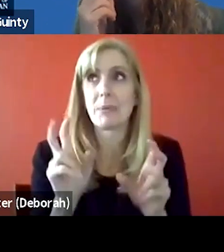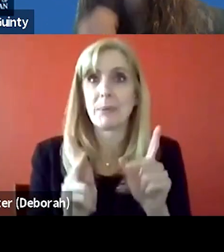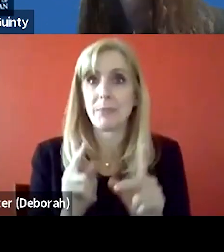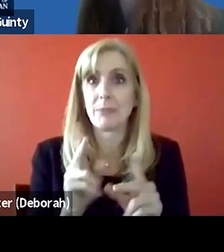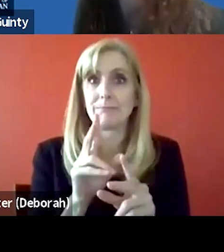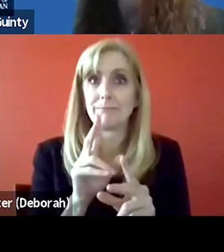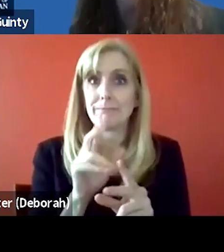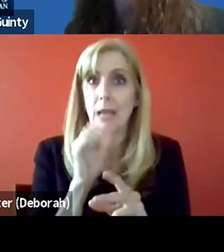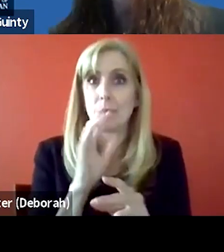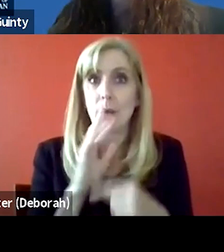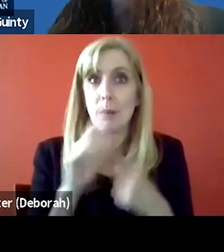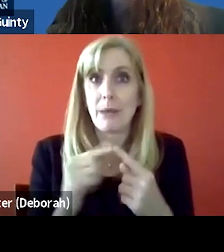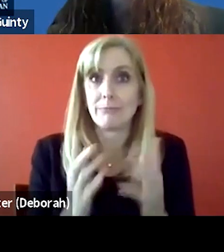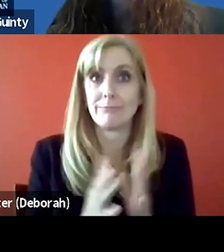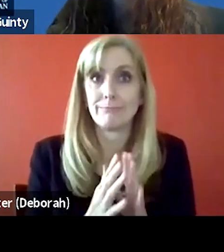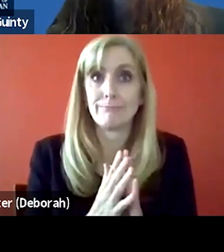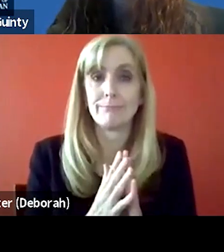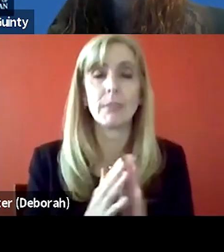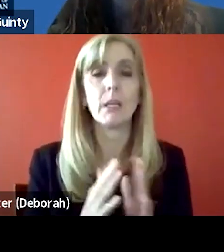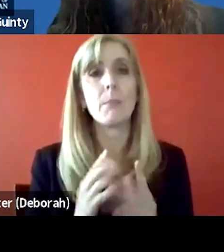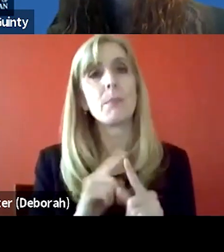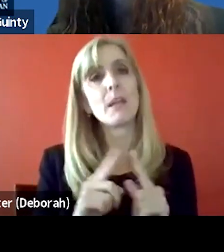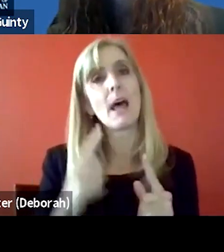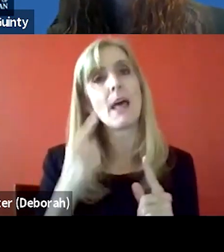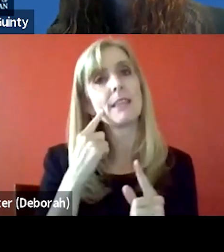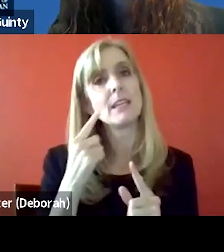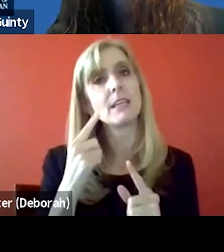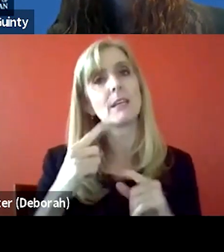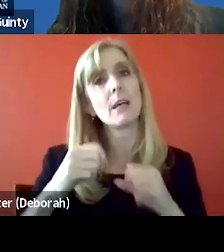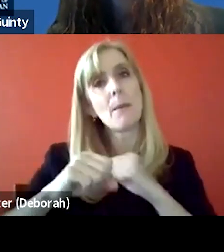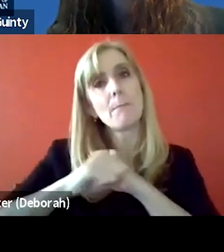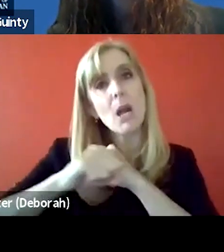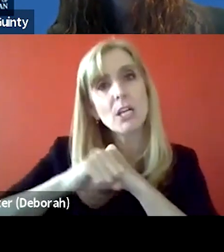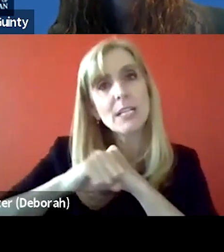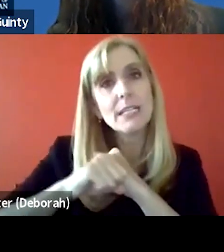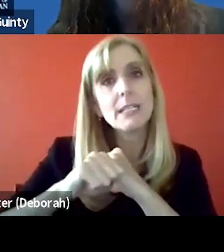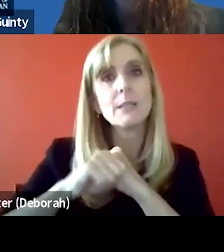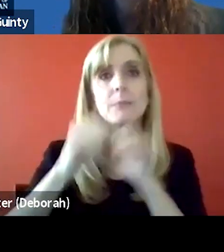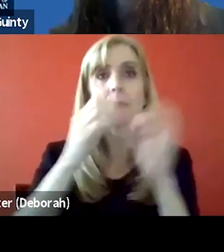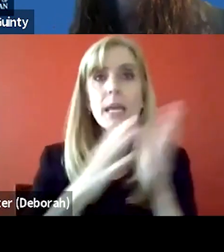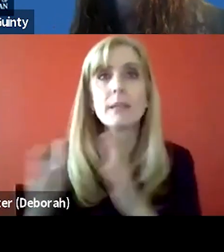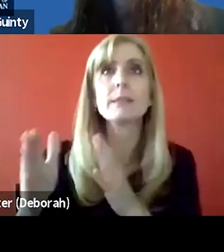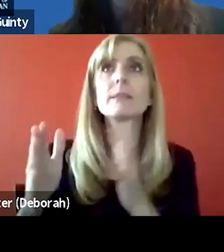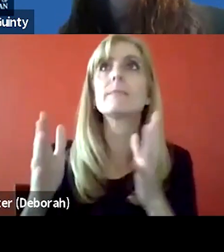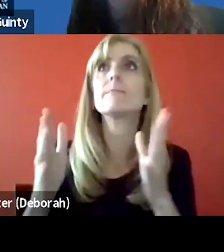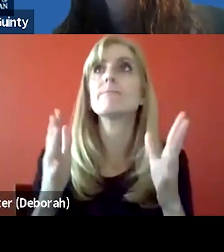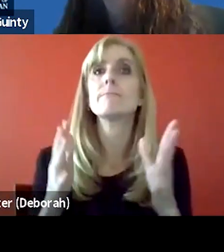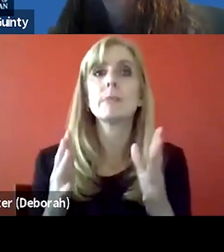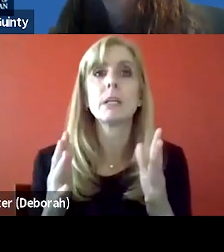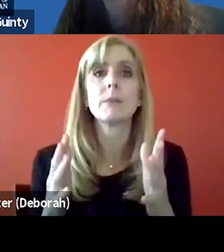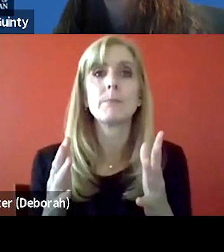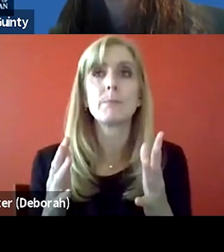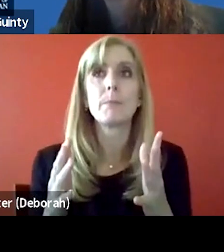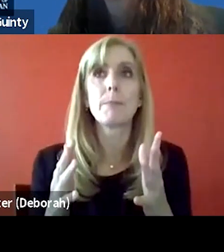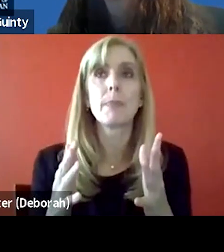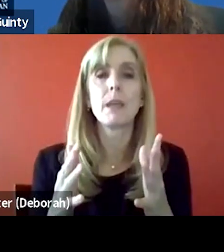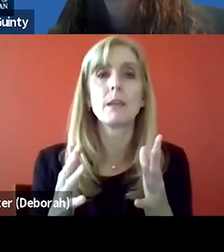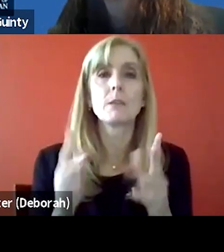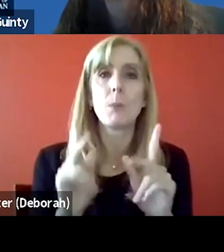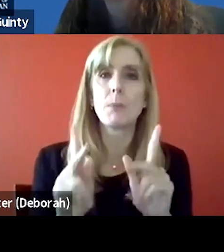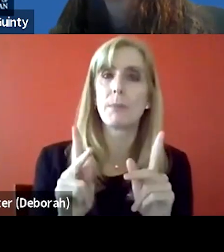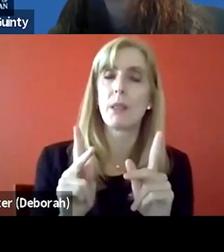tangible ways, as I said in the beginning, is marketing strategies, more tangible, more in your